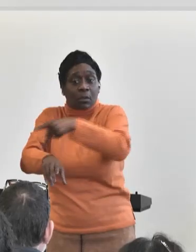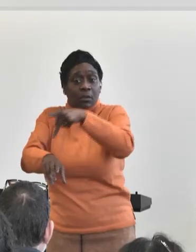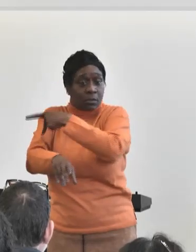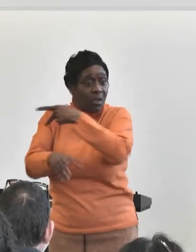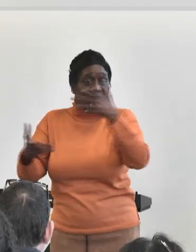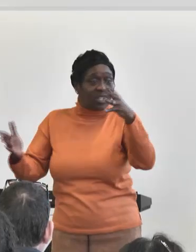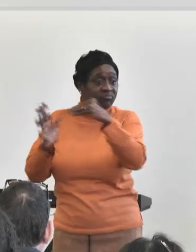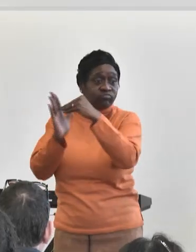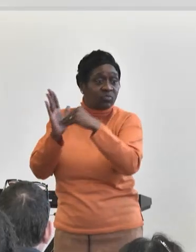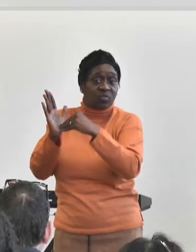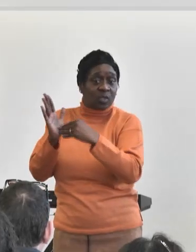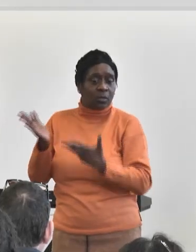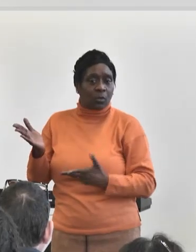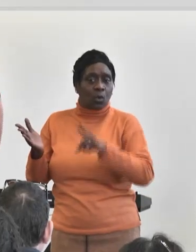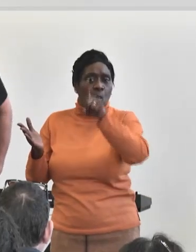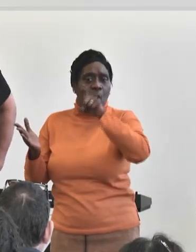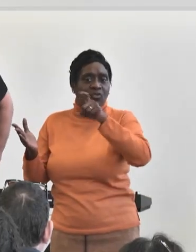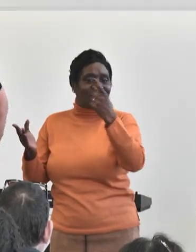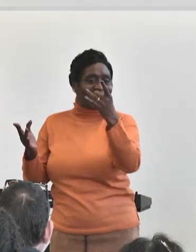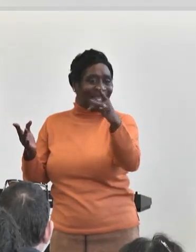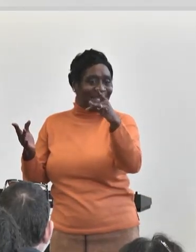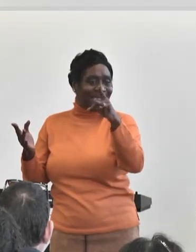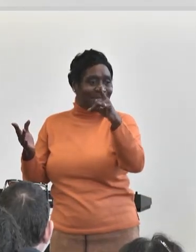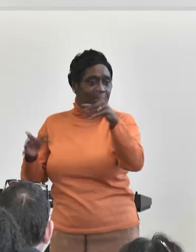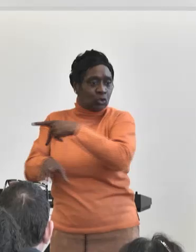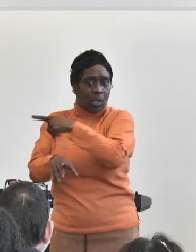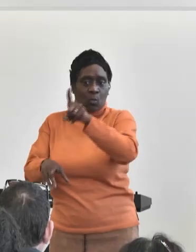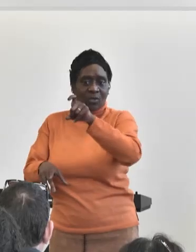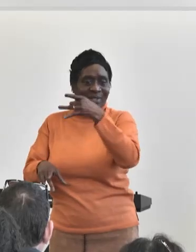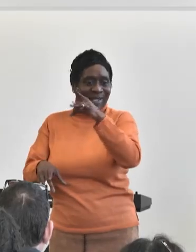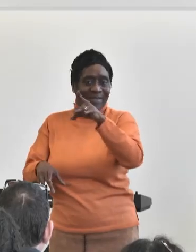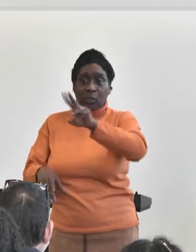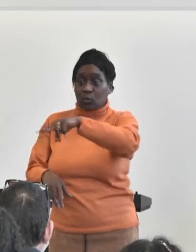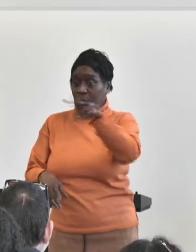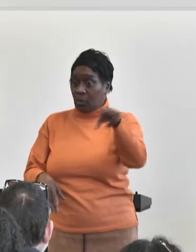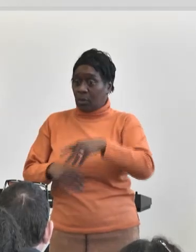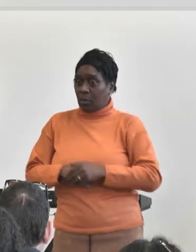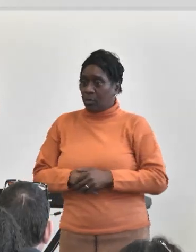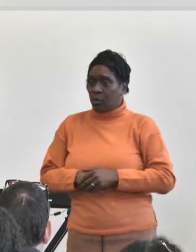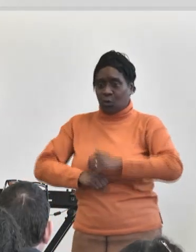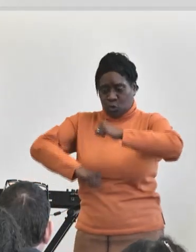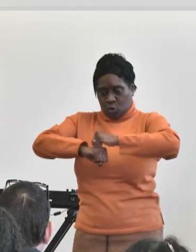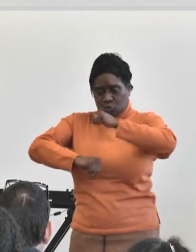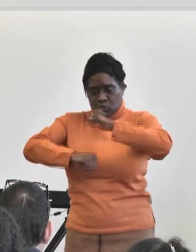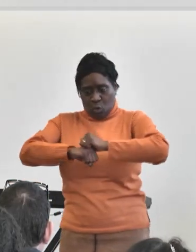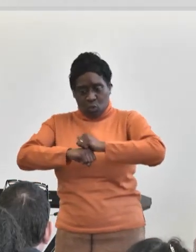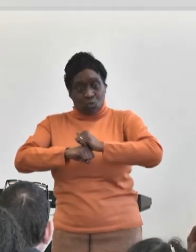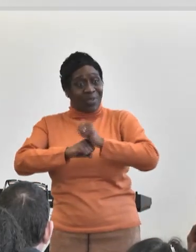menciona eso en el libro de Salmos. 118. Verse 22. The stone which the